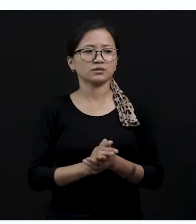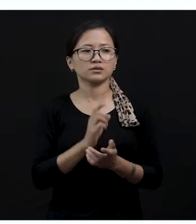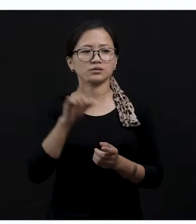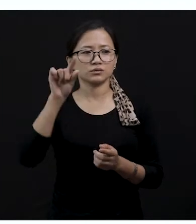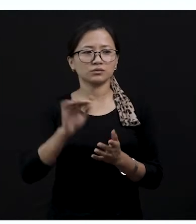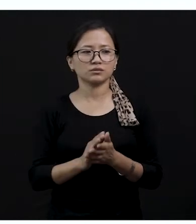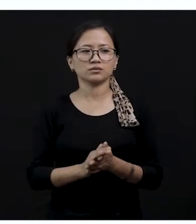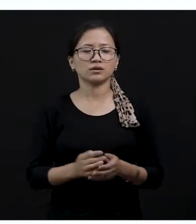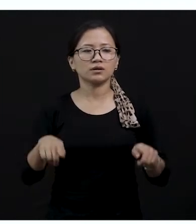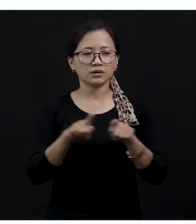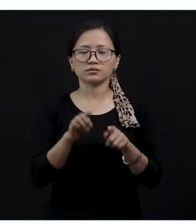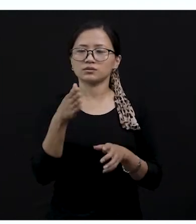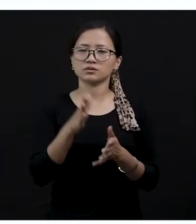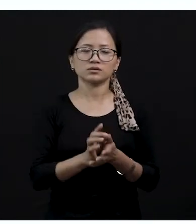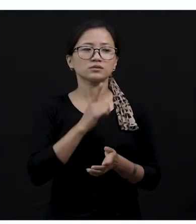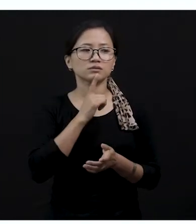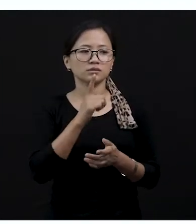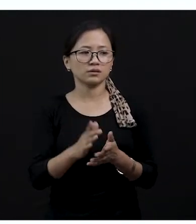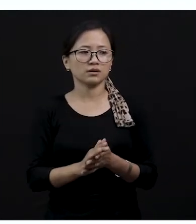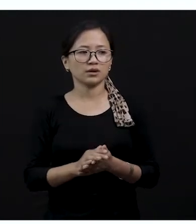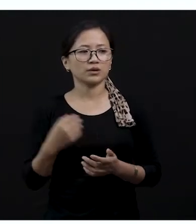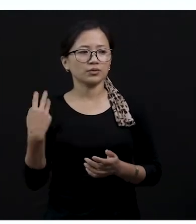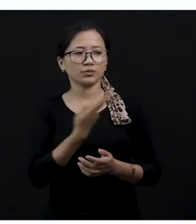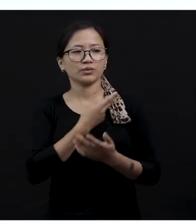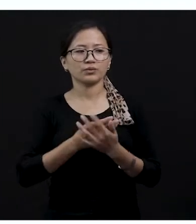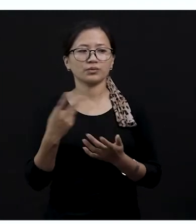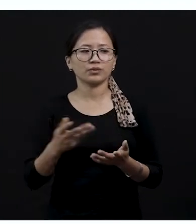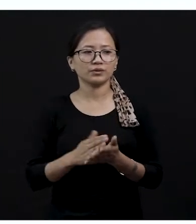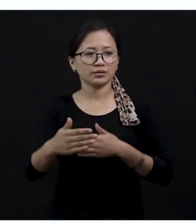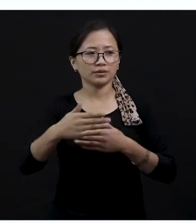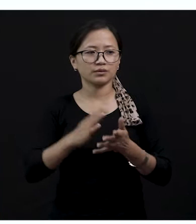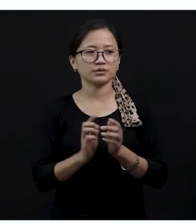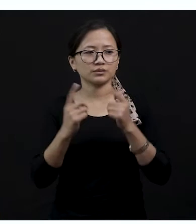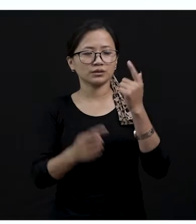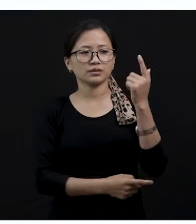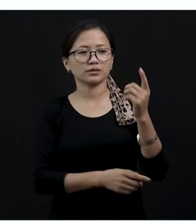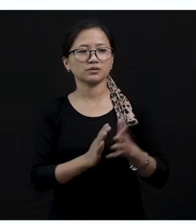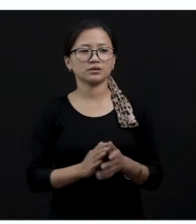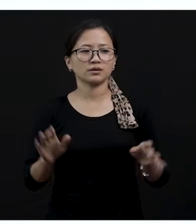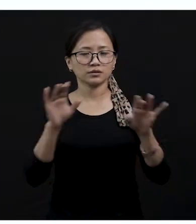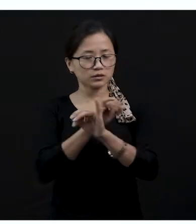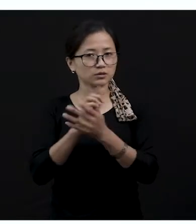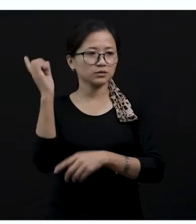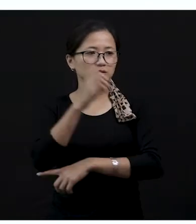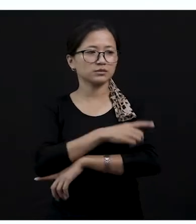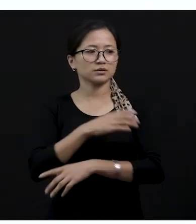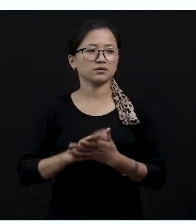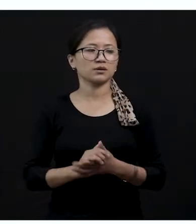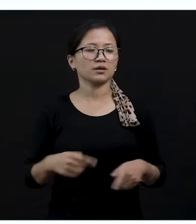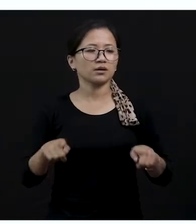were nearing the end of a dismal day, and then there seemed to be nothing